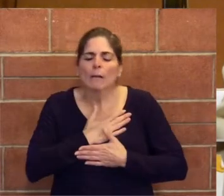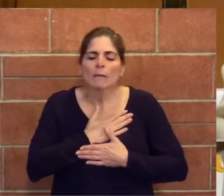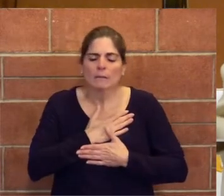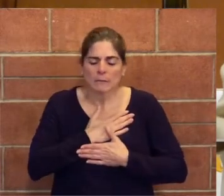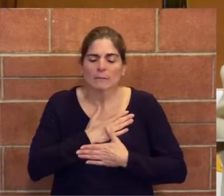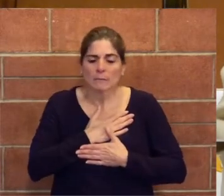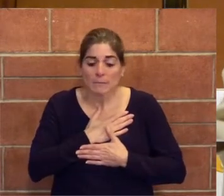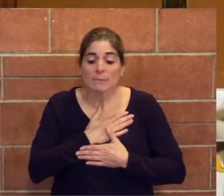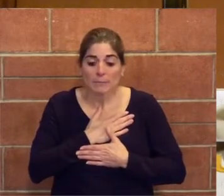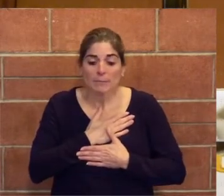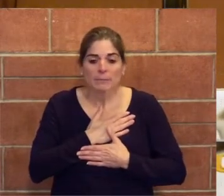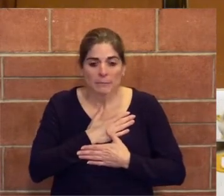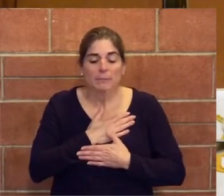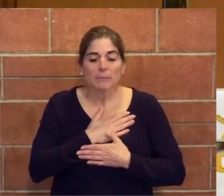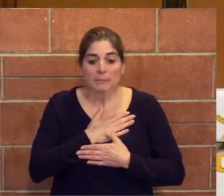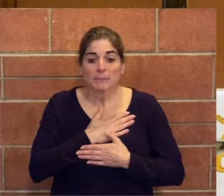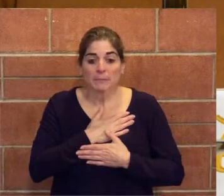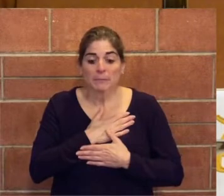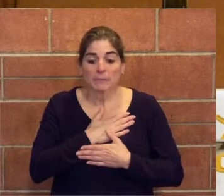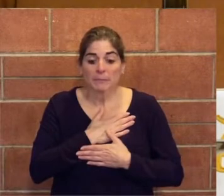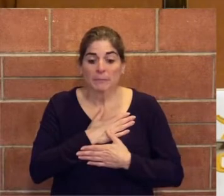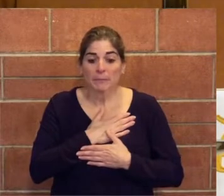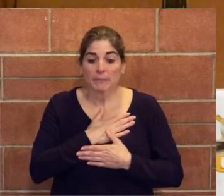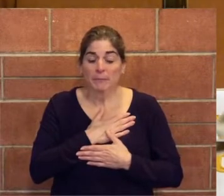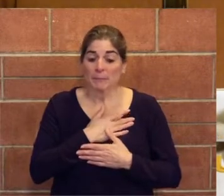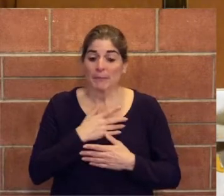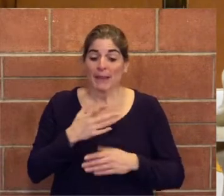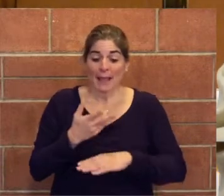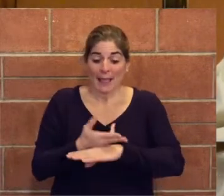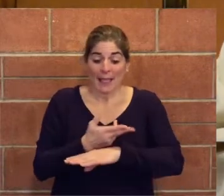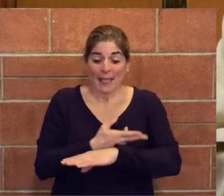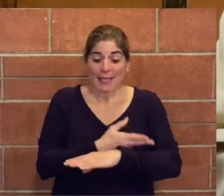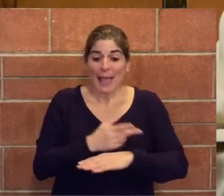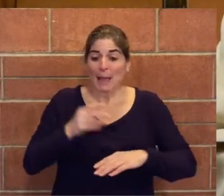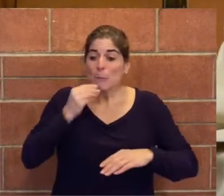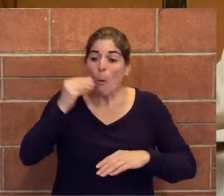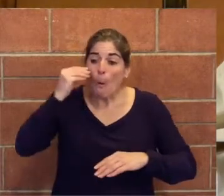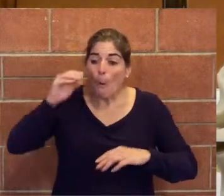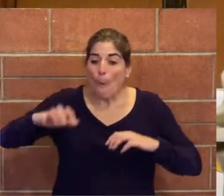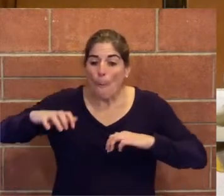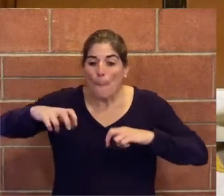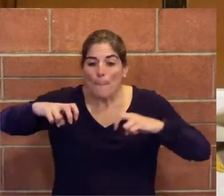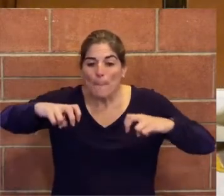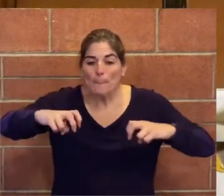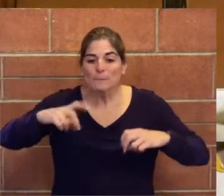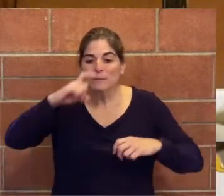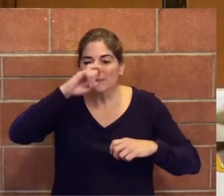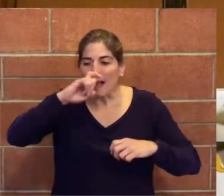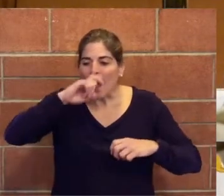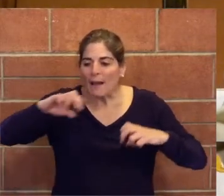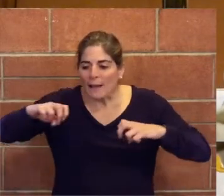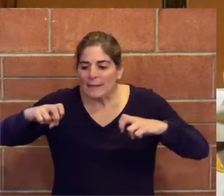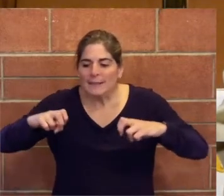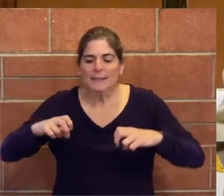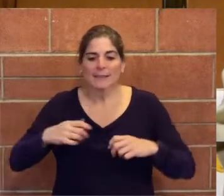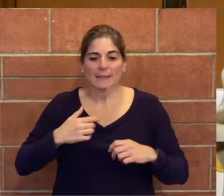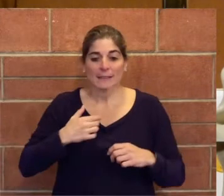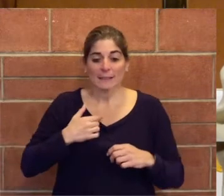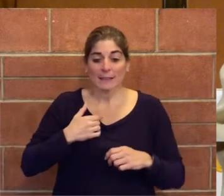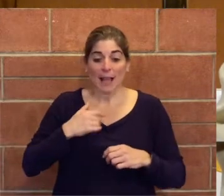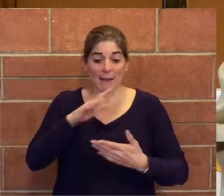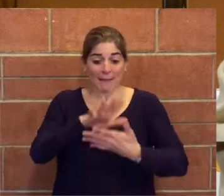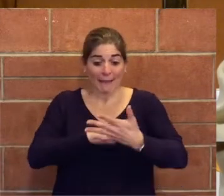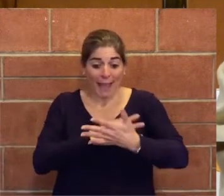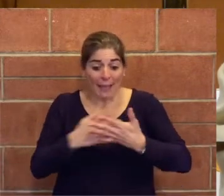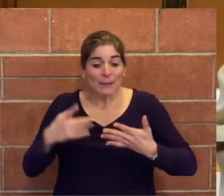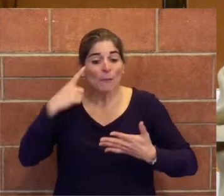and shepherds. I have numerous sheep and lambs in my home and at my office at church. I have